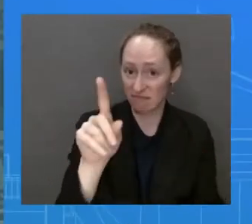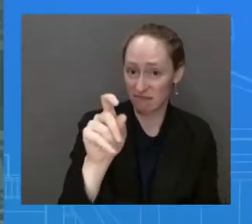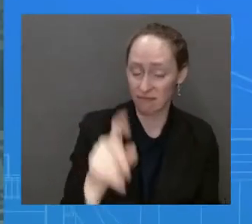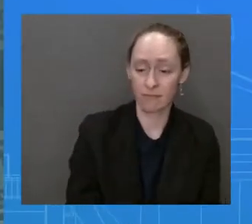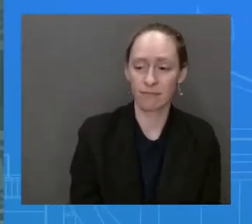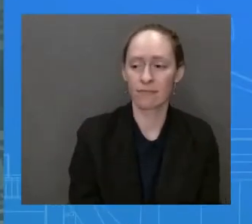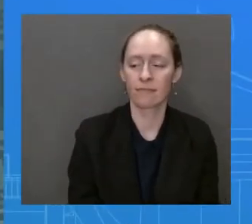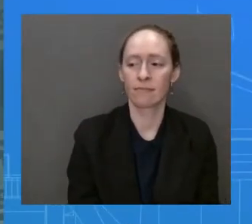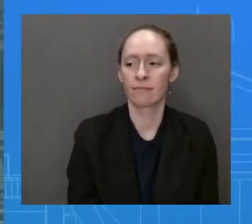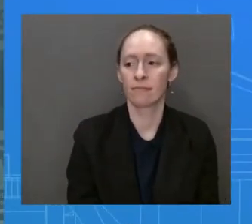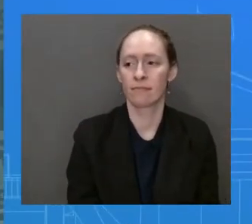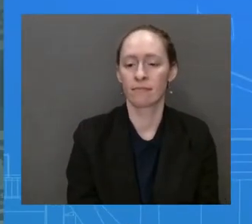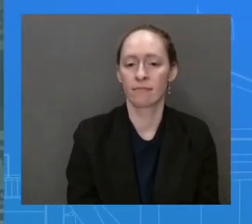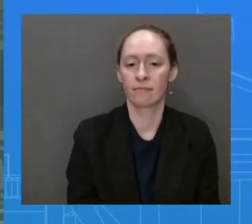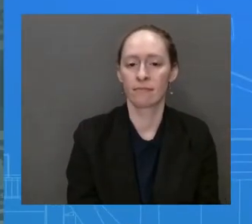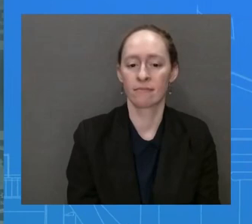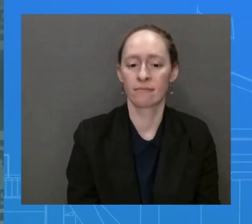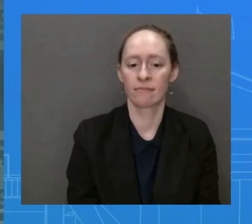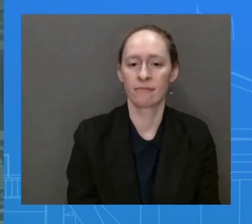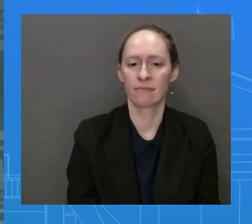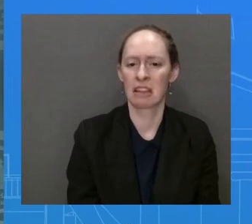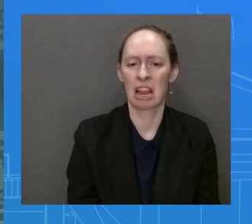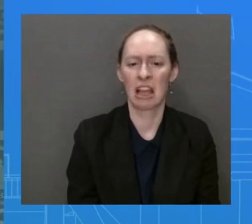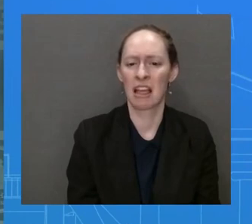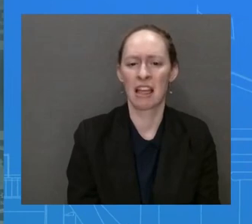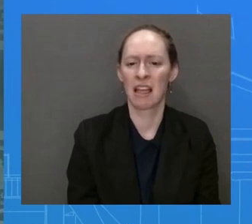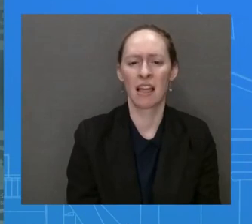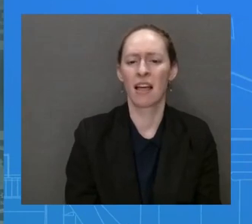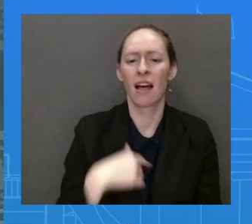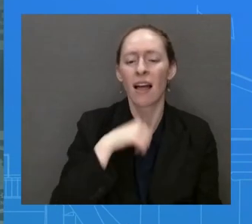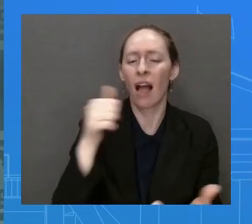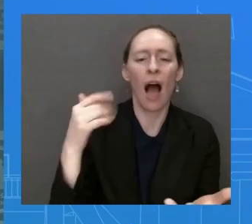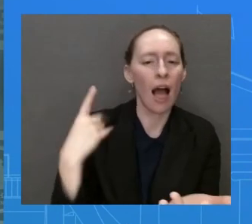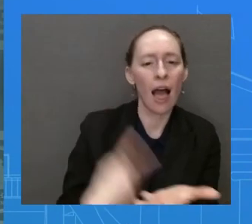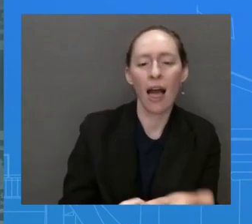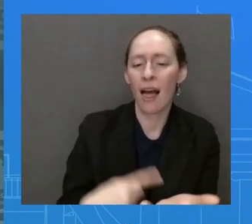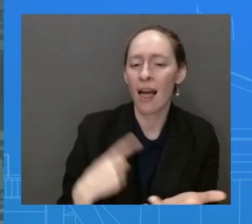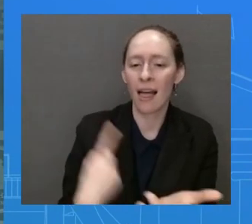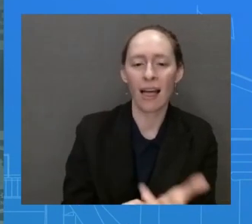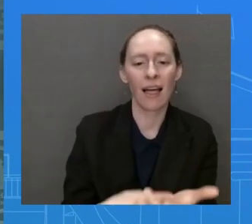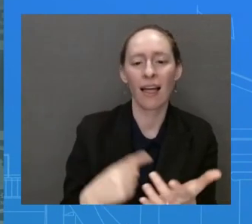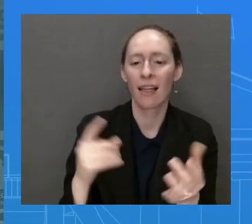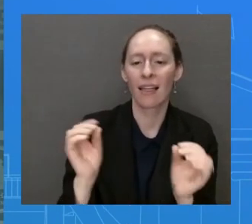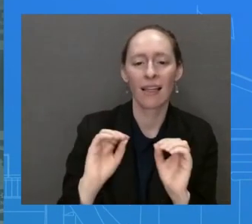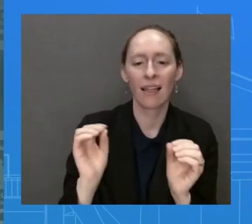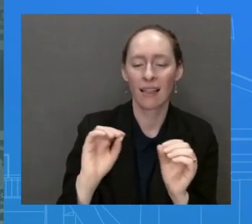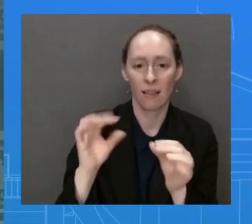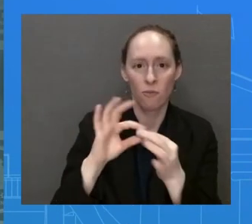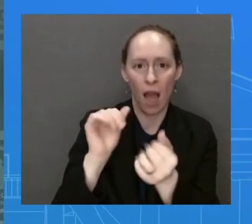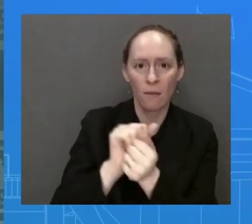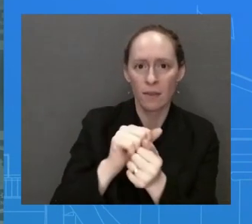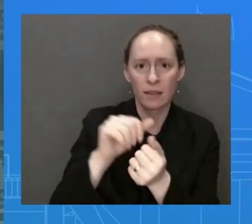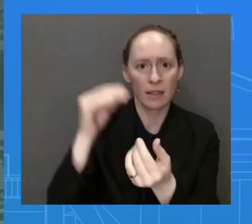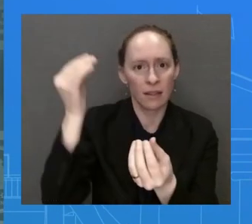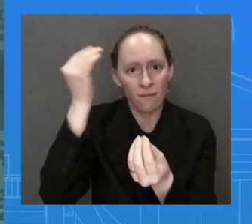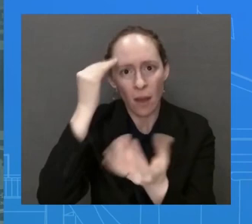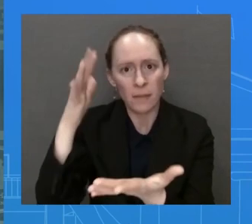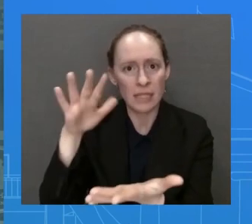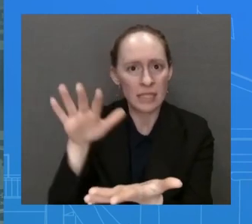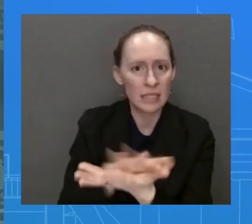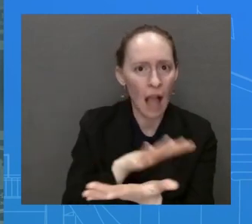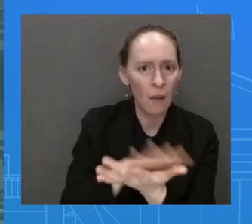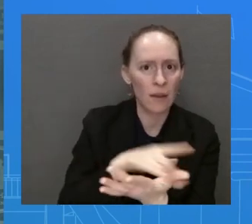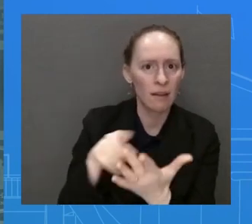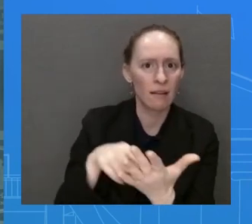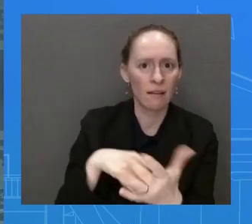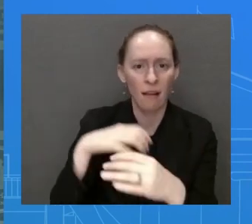not going to talk about any intelligence from here. I would certainly, anything that's related to this, I would refer you to Department